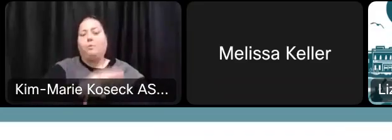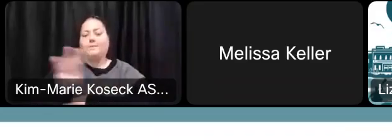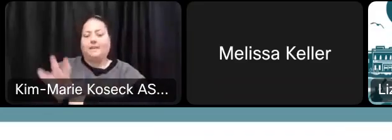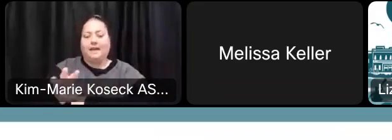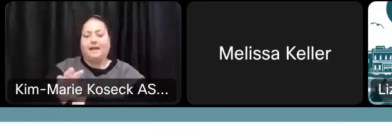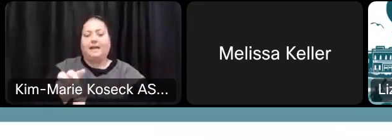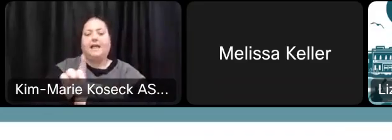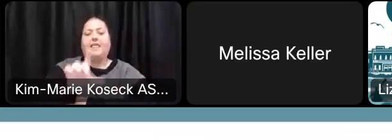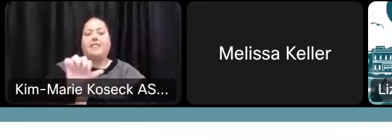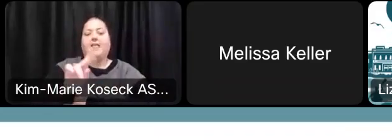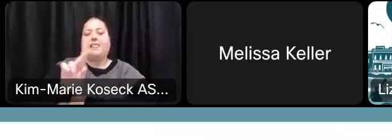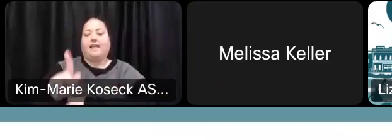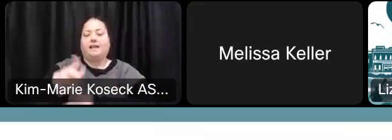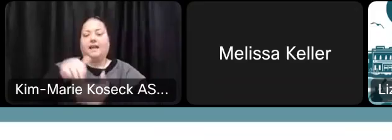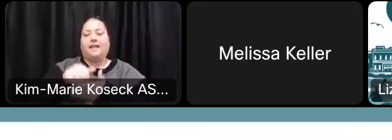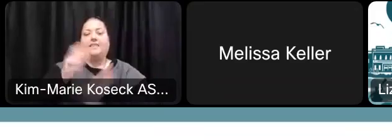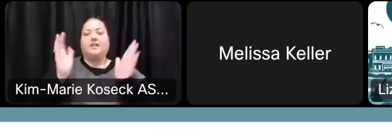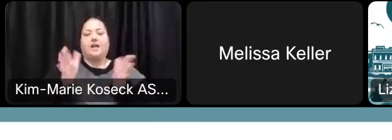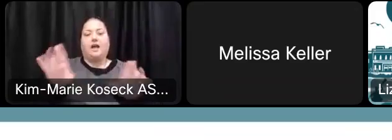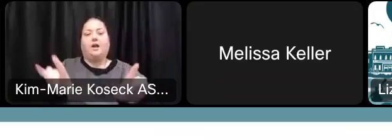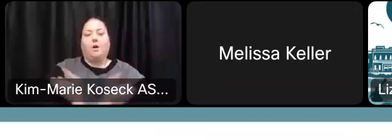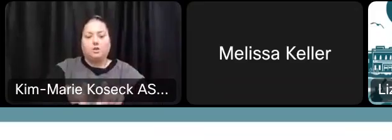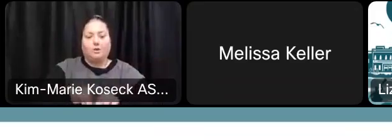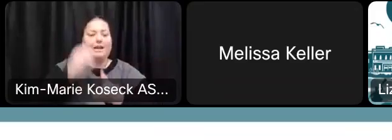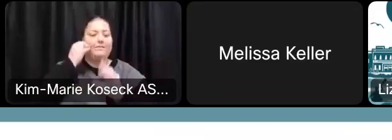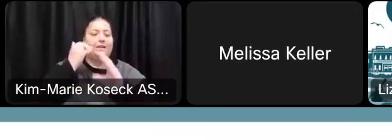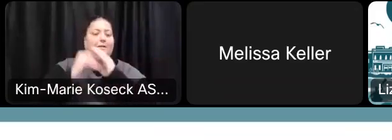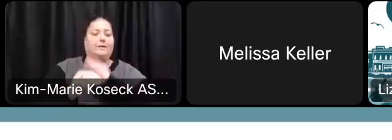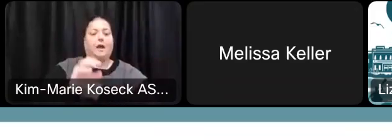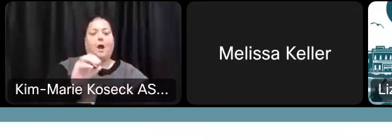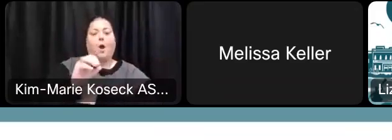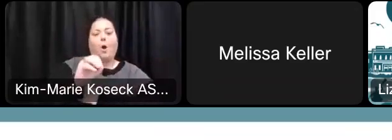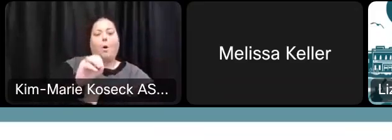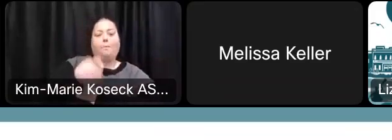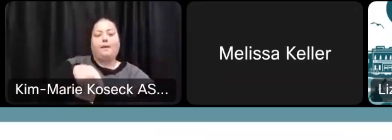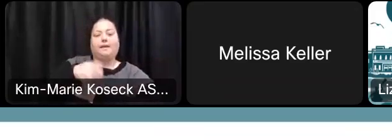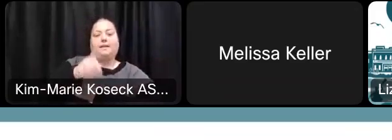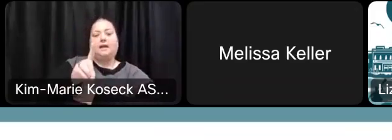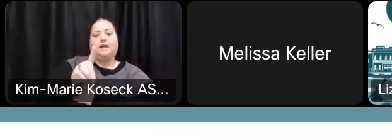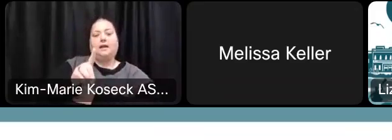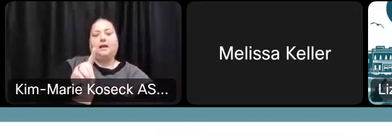The link, it will also be put in the chat. And if you would like to email us, it's